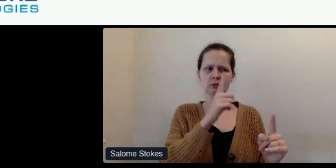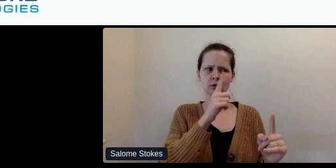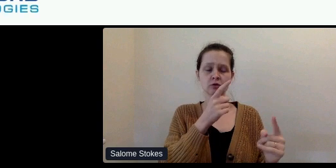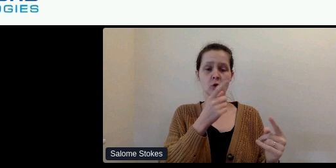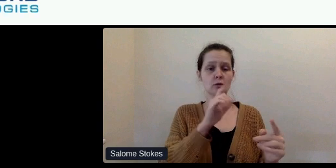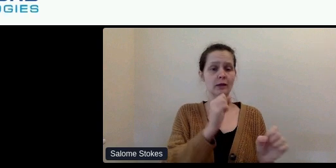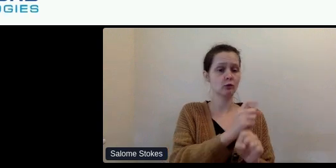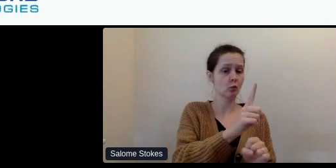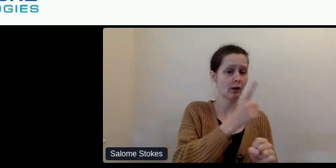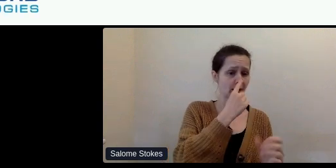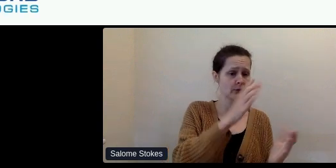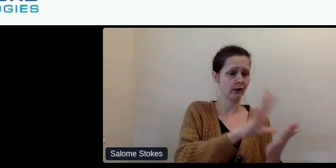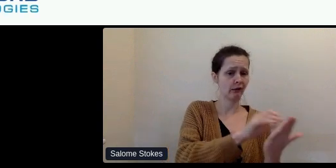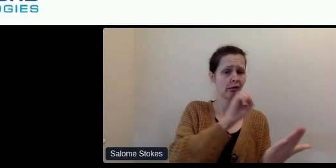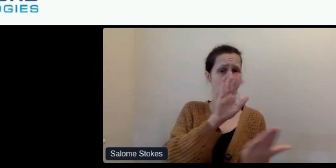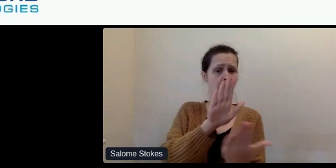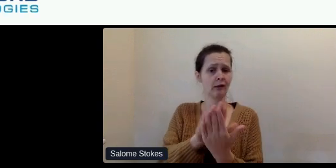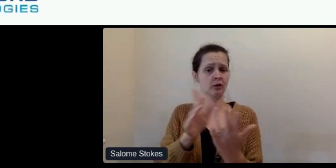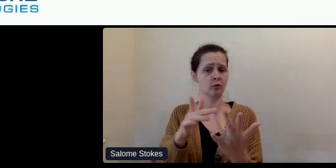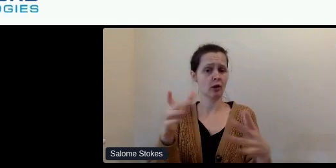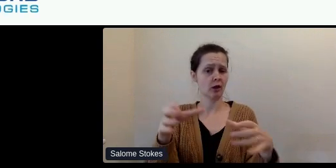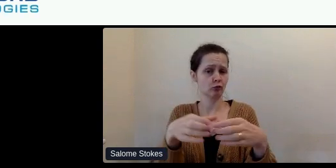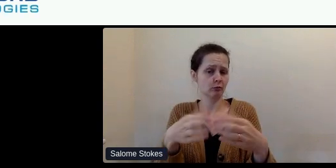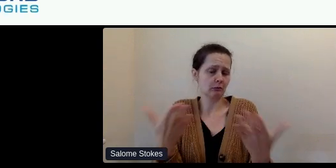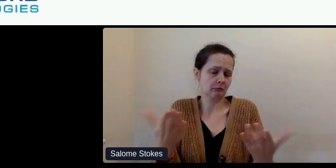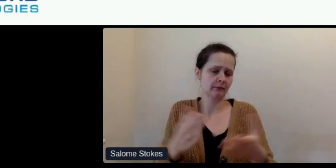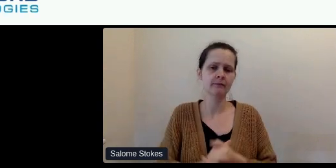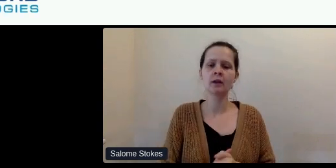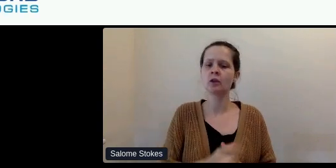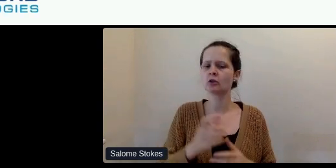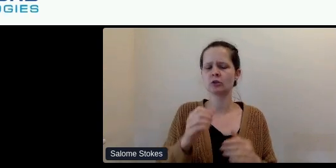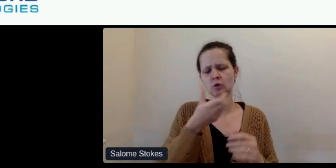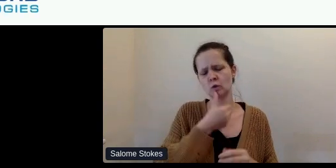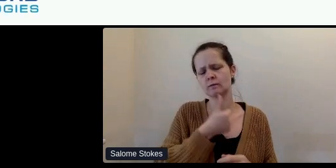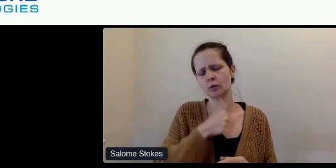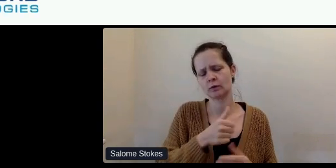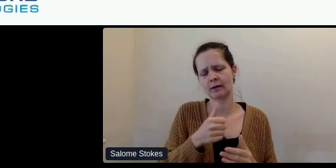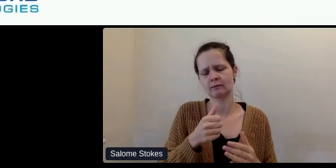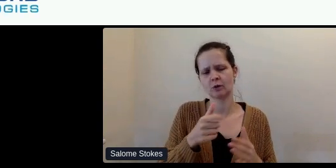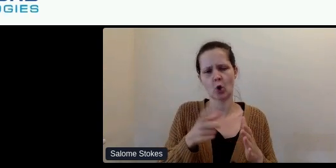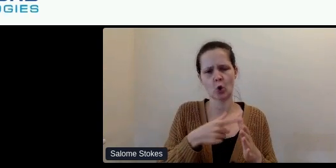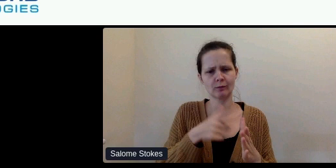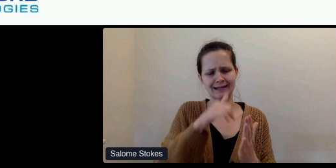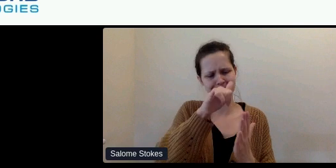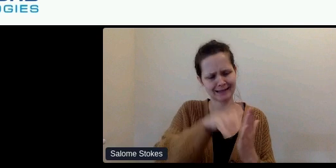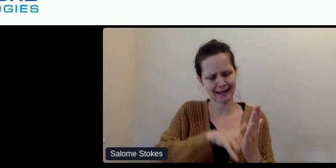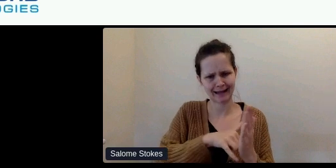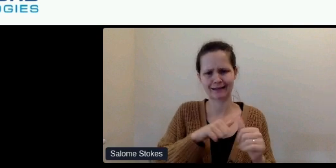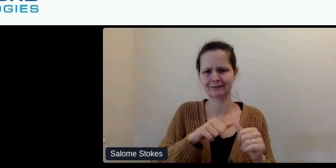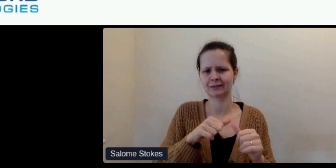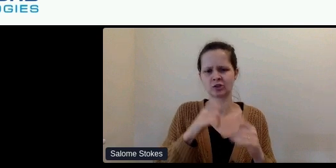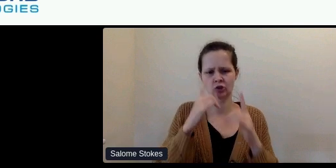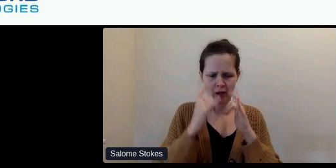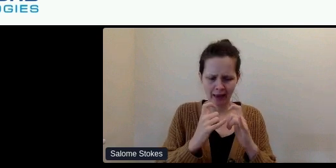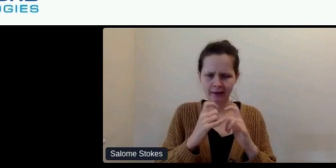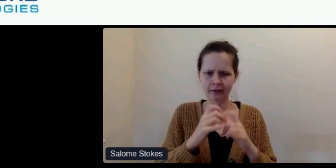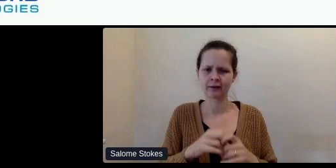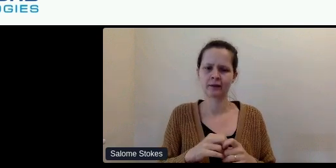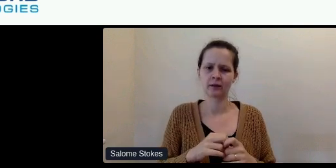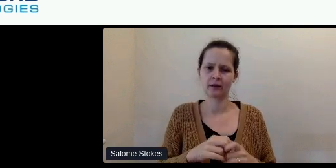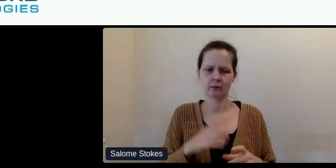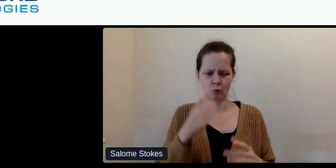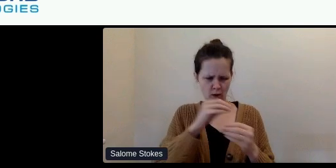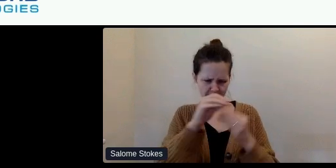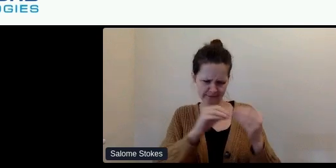you can automate the process for scanning and checking, and get a really good idea of what you've got and whether or not